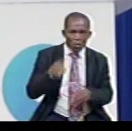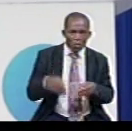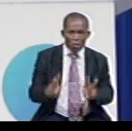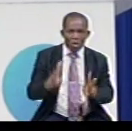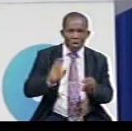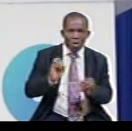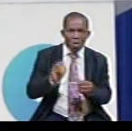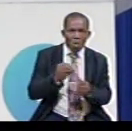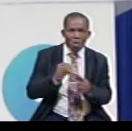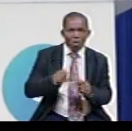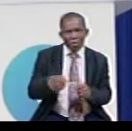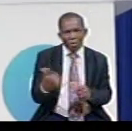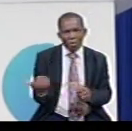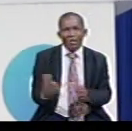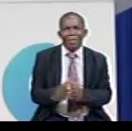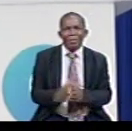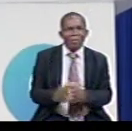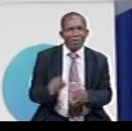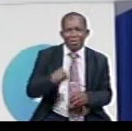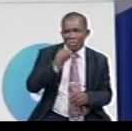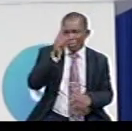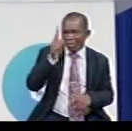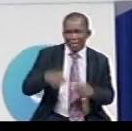You cannot be silent on this.